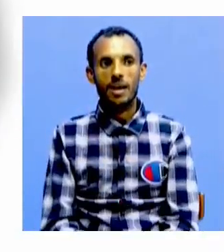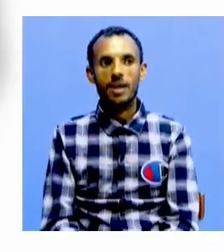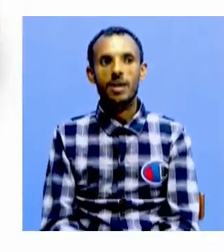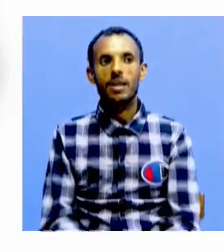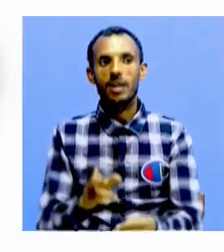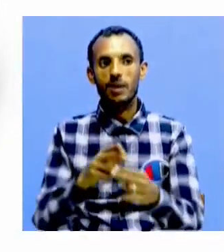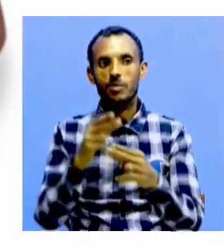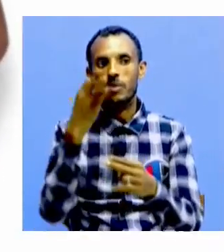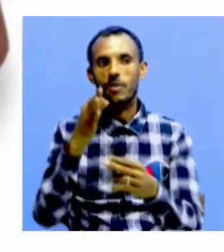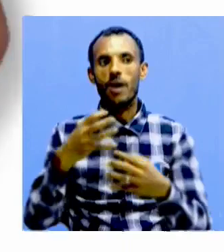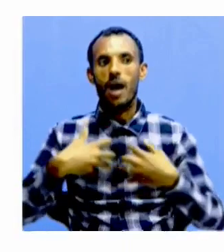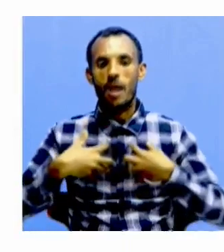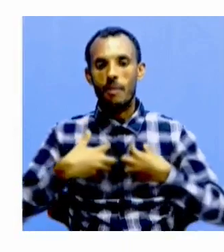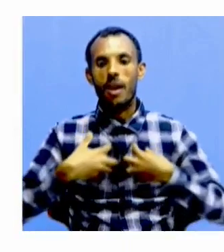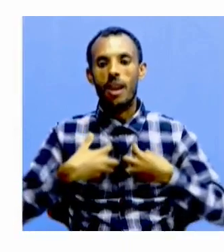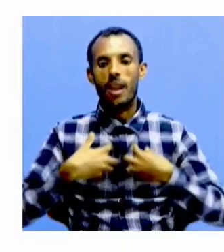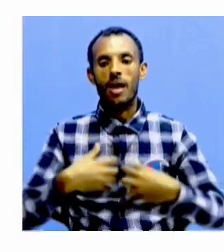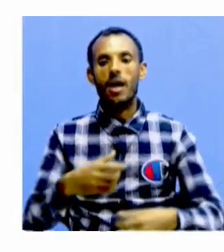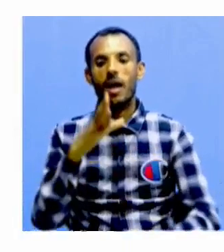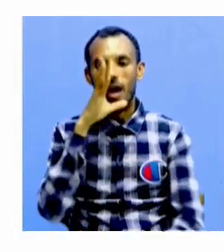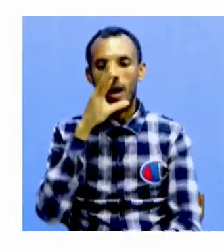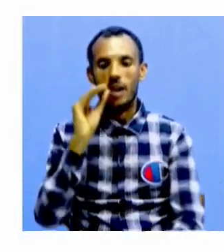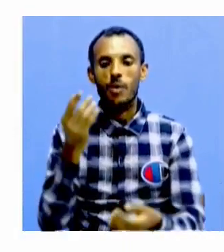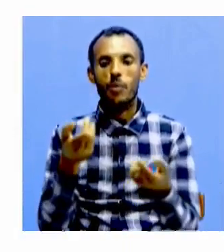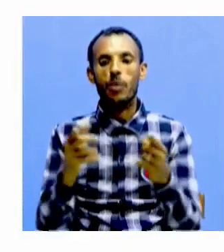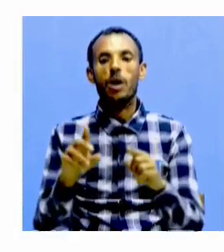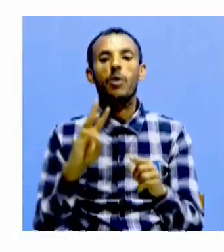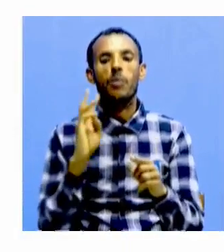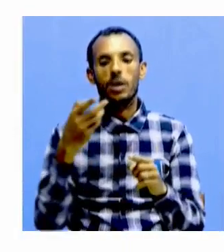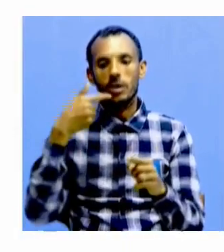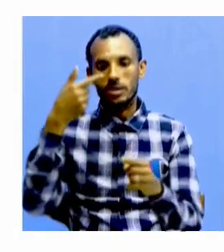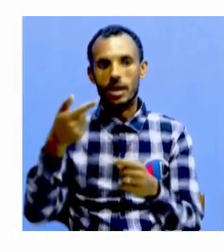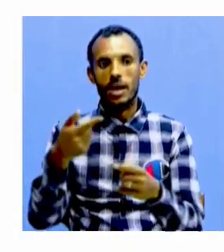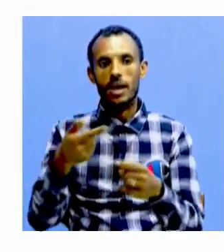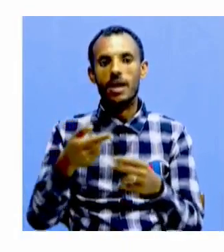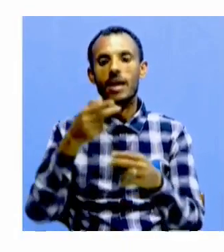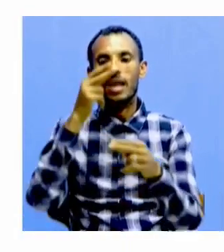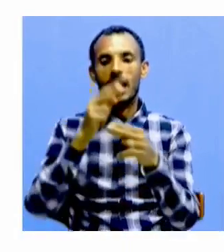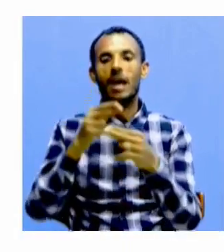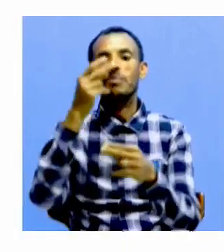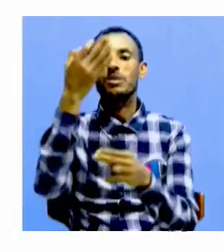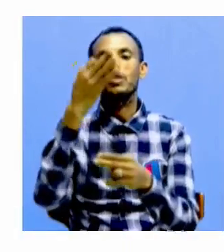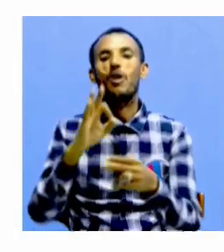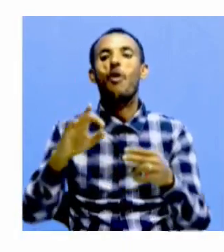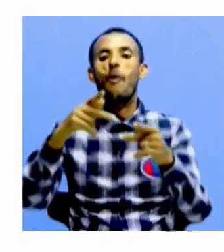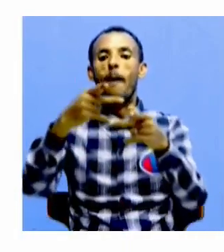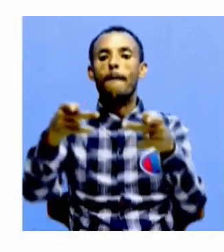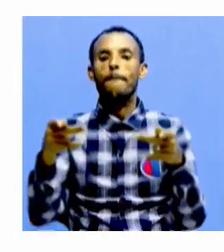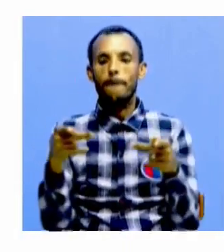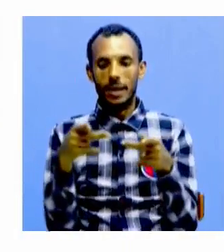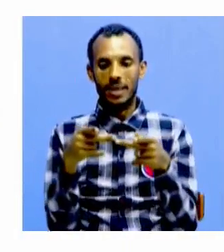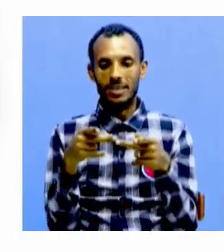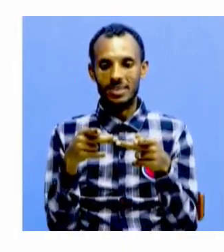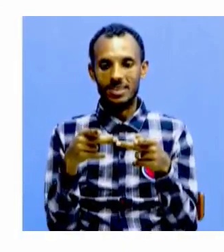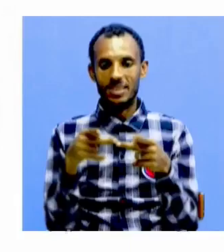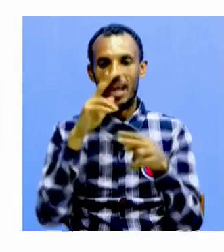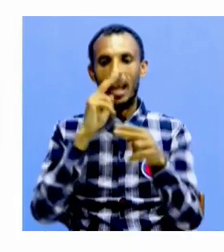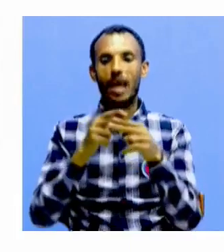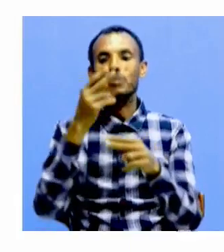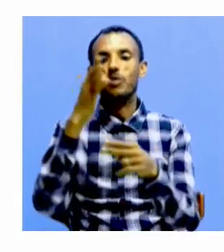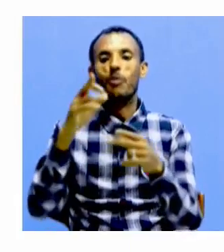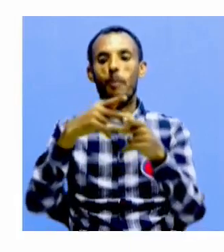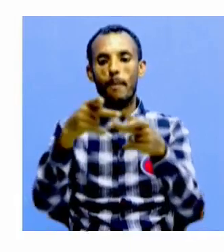Animals. And when we say names, names of what? Places. Places.